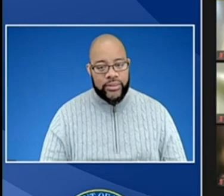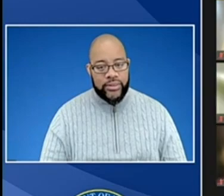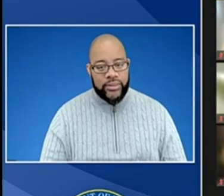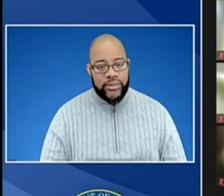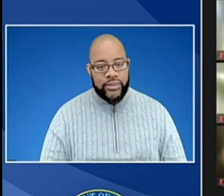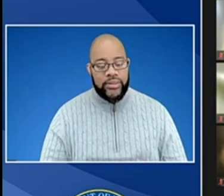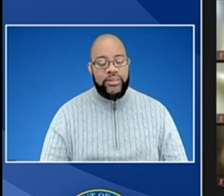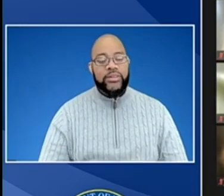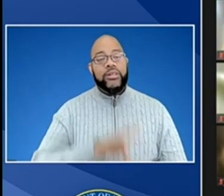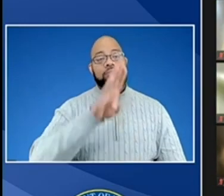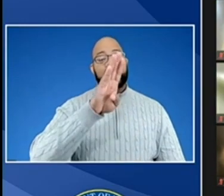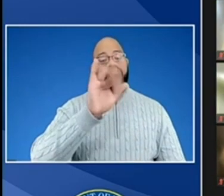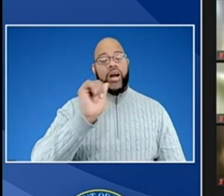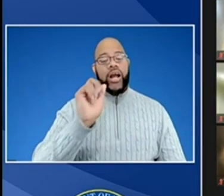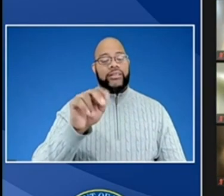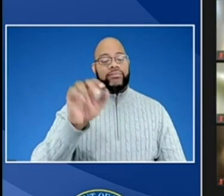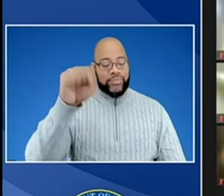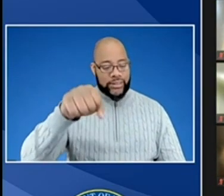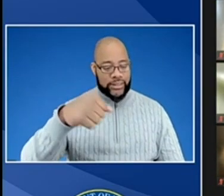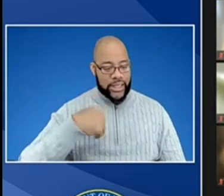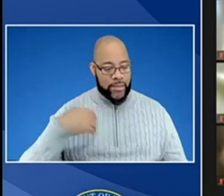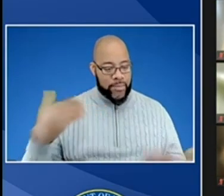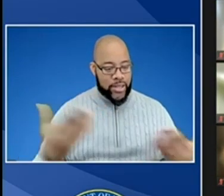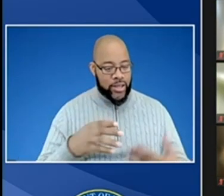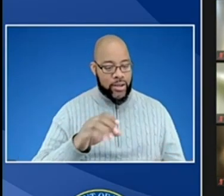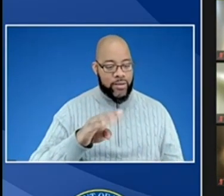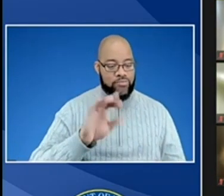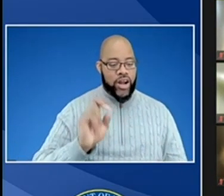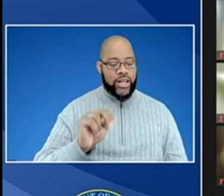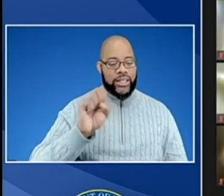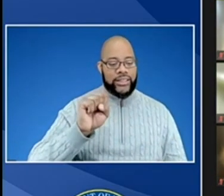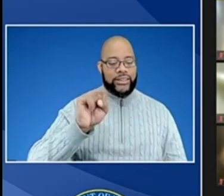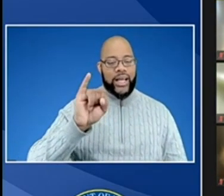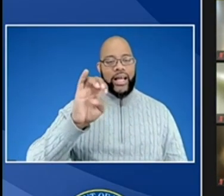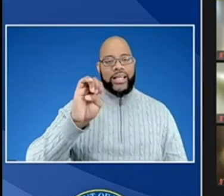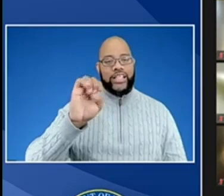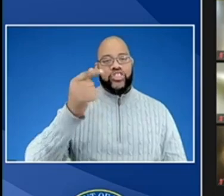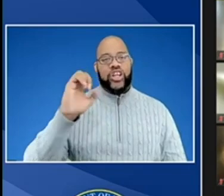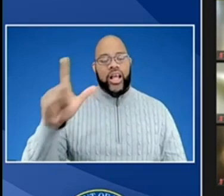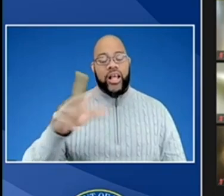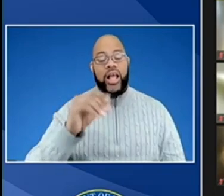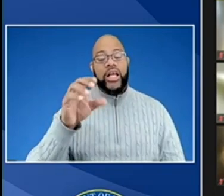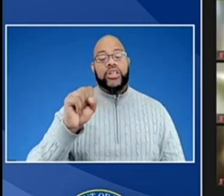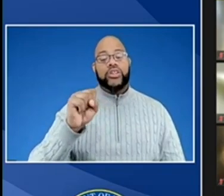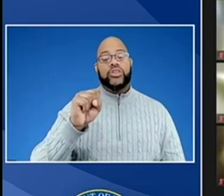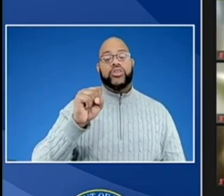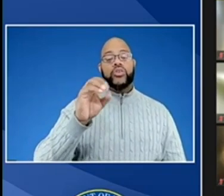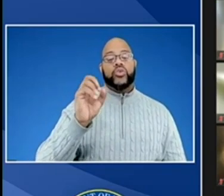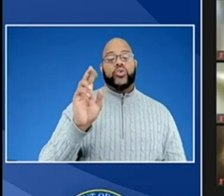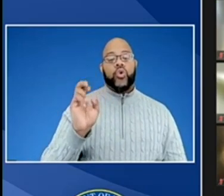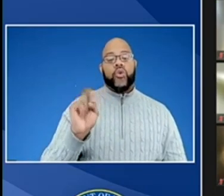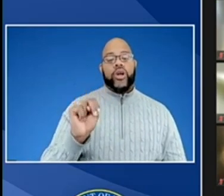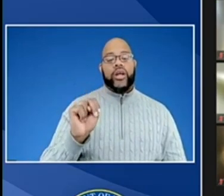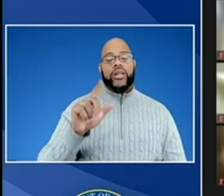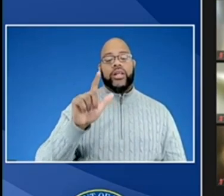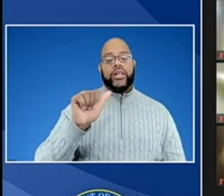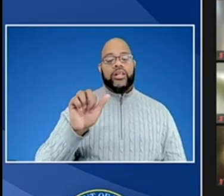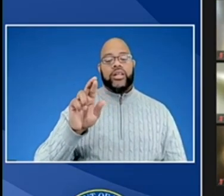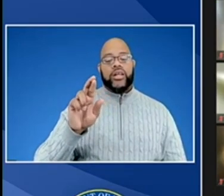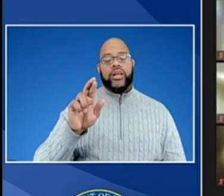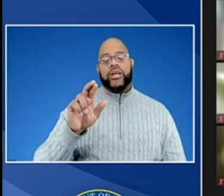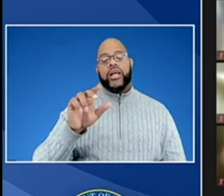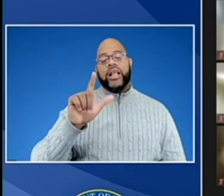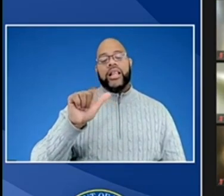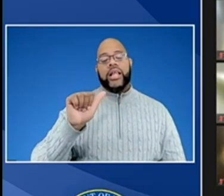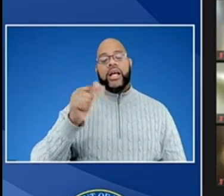Brian? Yes. There you are. All right. And Soren Lagarde? Present. Okay. Toby